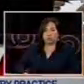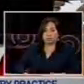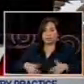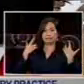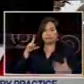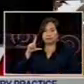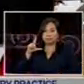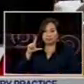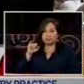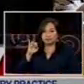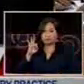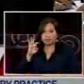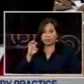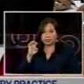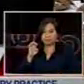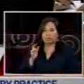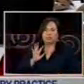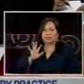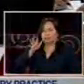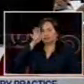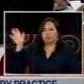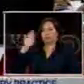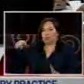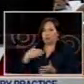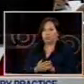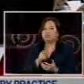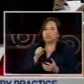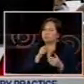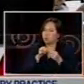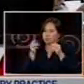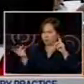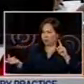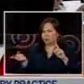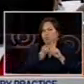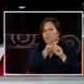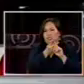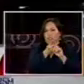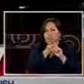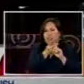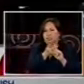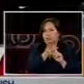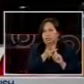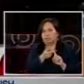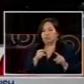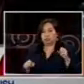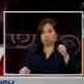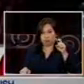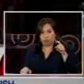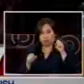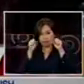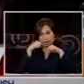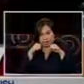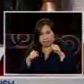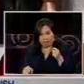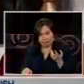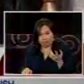Rights and under the Universal Declaration of Human Rights. Tama ho yan. So, you agree? Opo. Okay. Kaya naman,